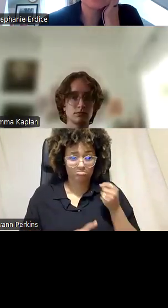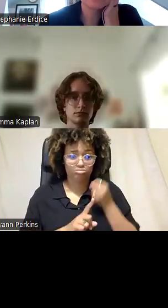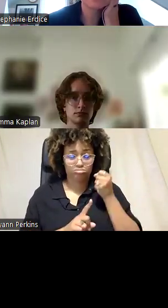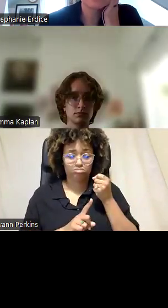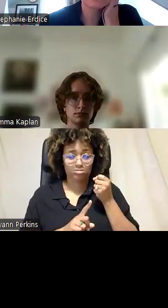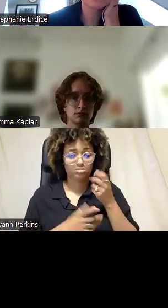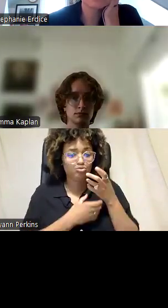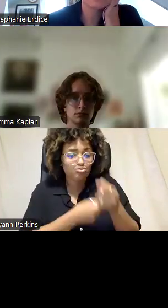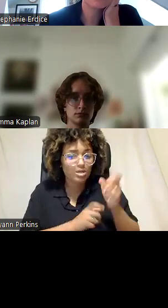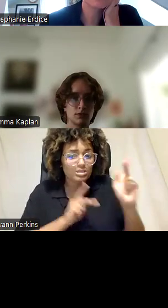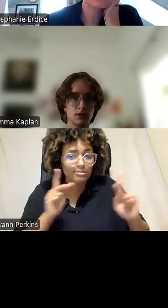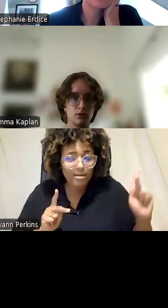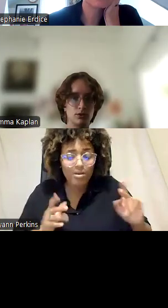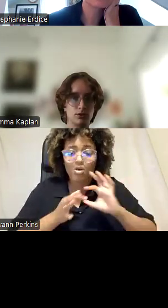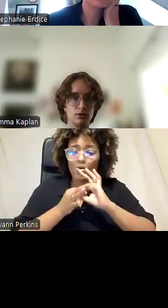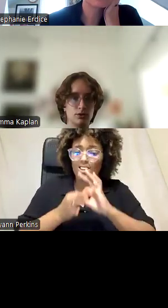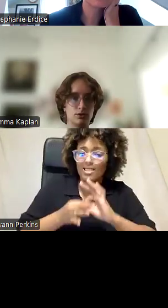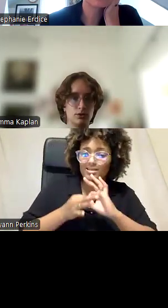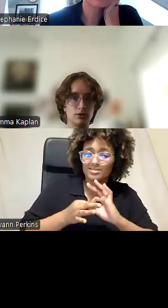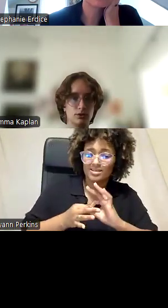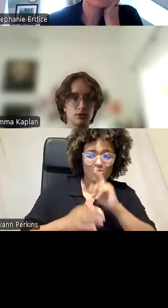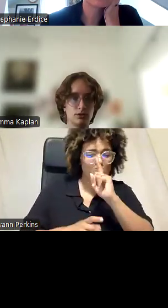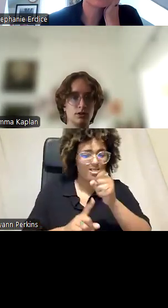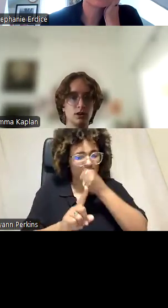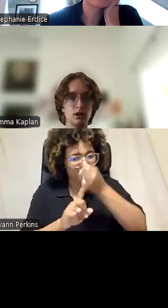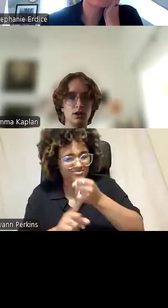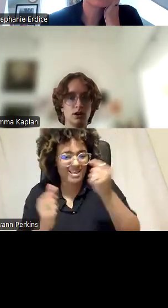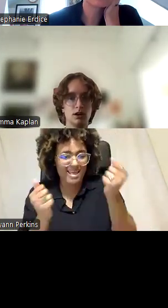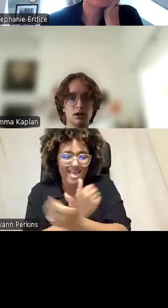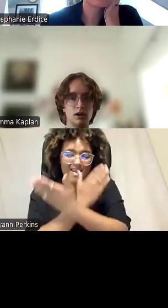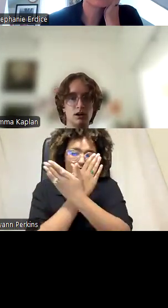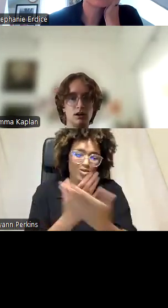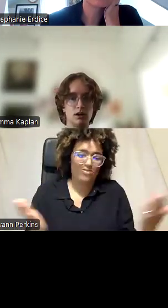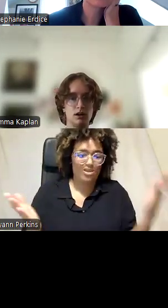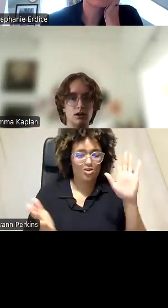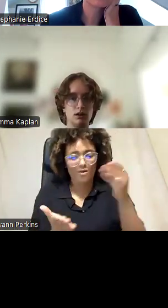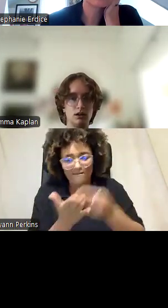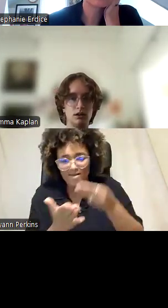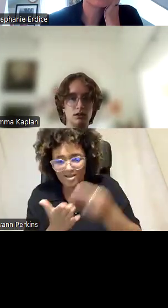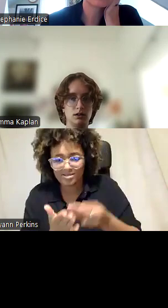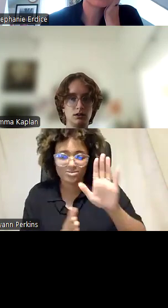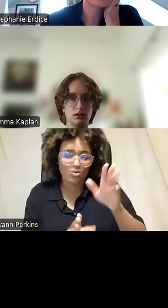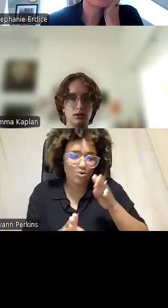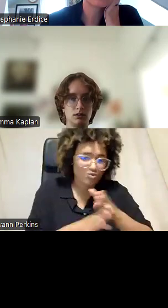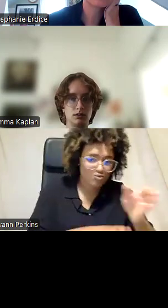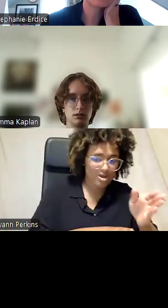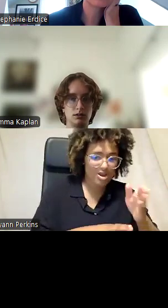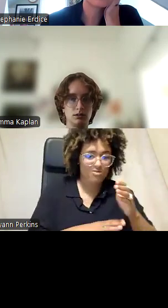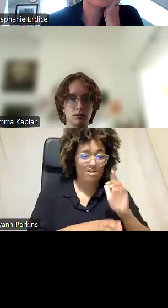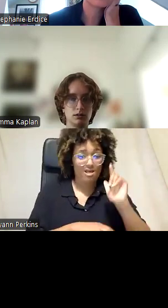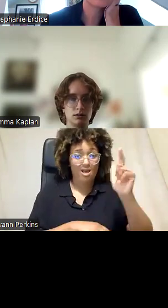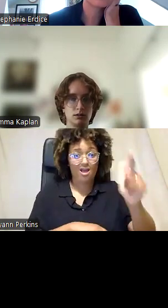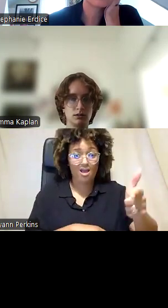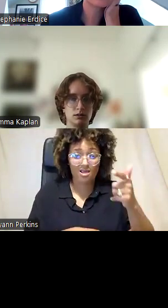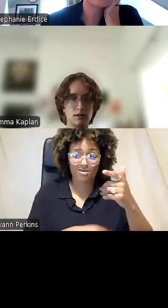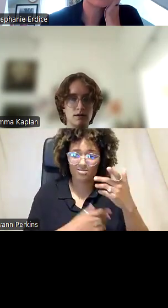in your relationships, and because your career is affected, it affects your finances, which can then have a massive impact, 5-10 years later, because you can't buy property. At